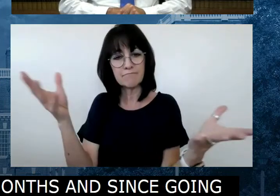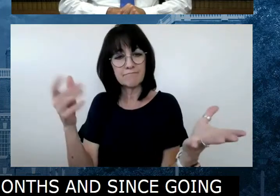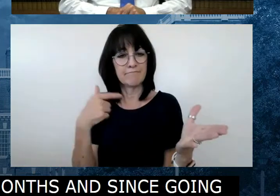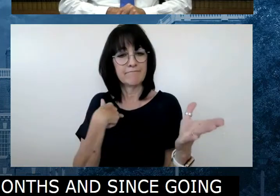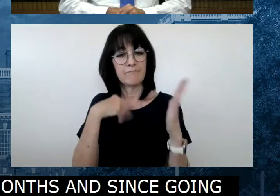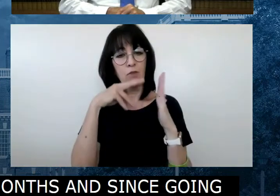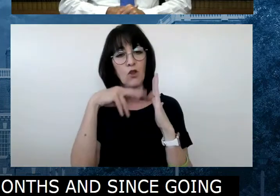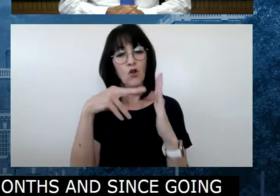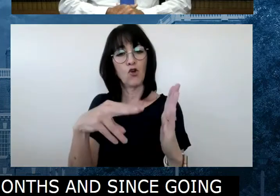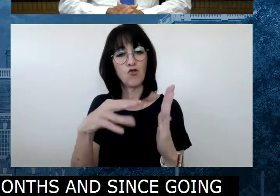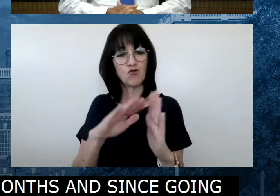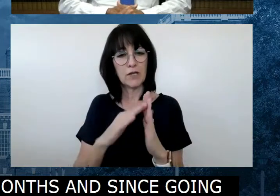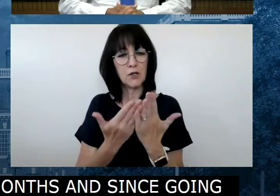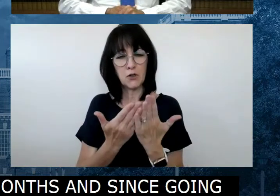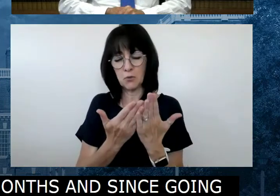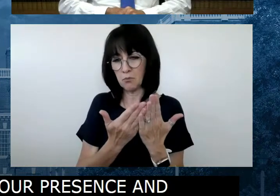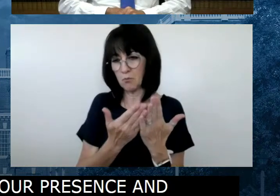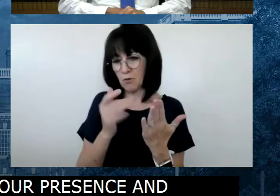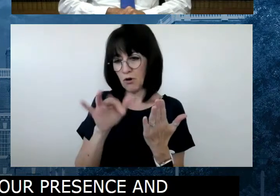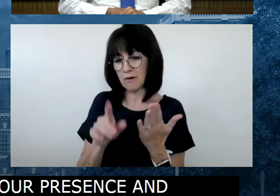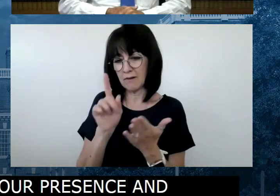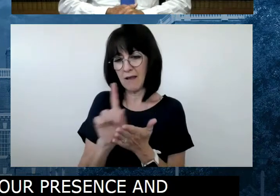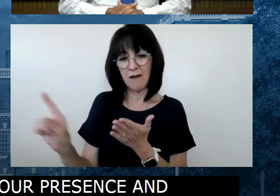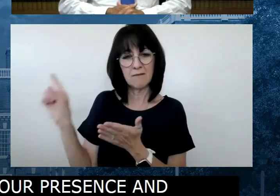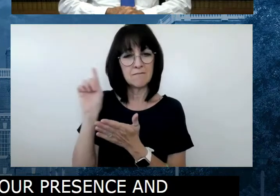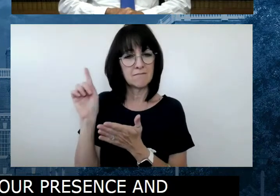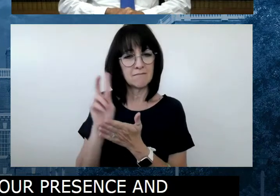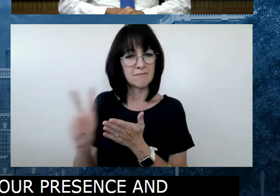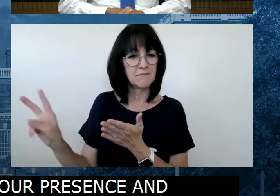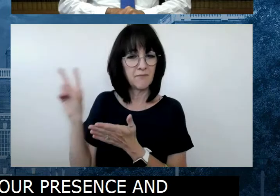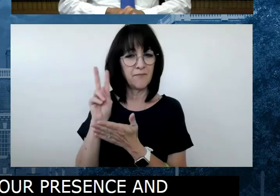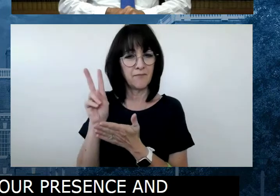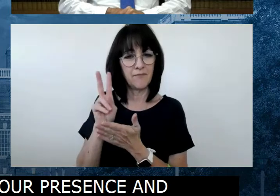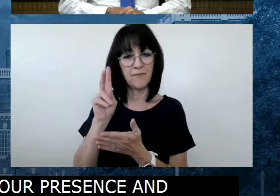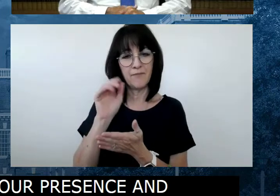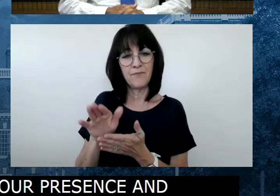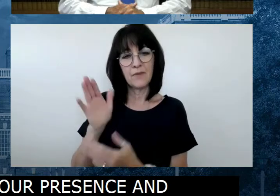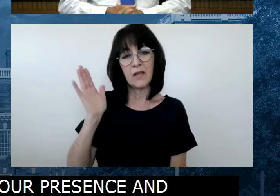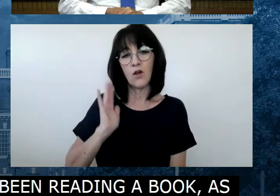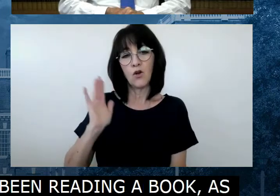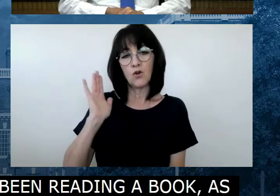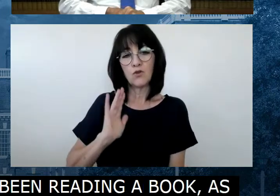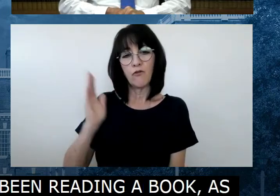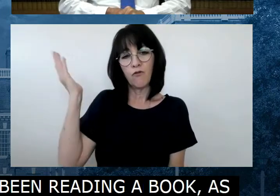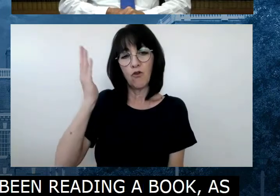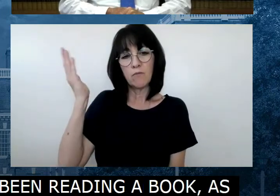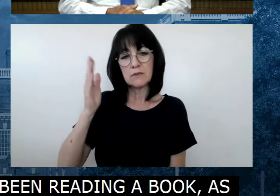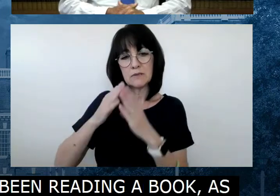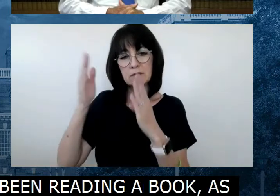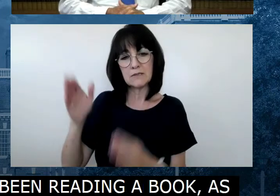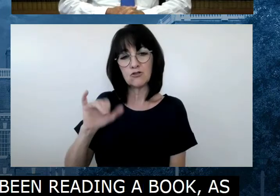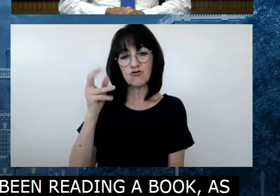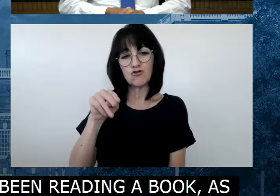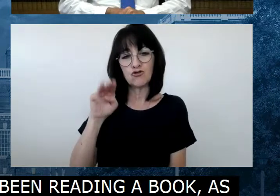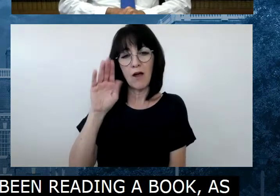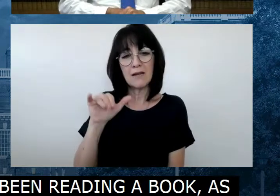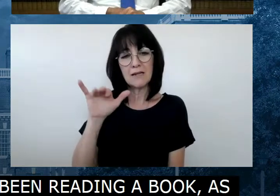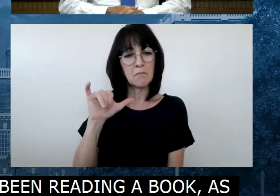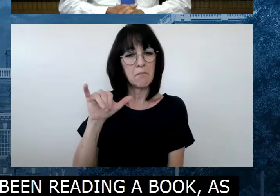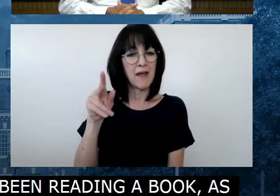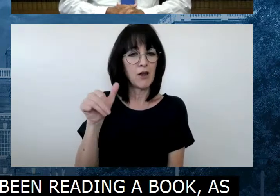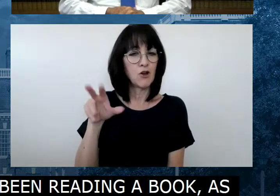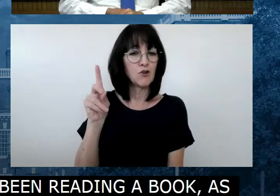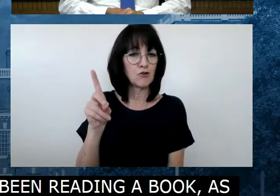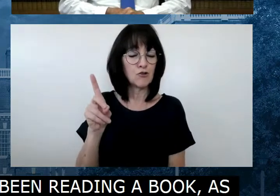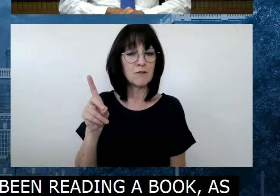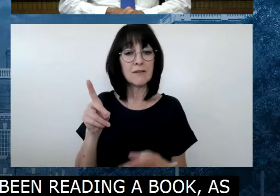a week or two ago, by the former Chief Speaker of the House, John Boehner, who said, "A leader without